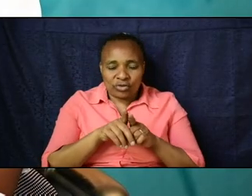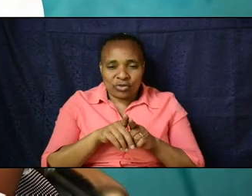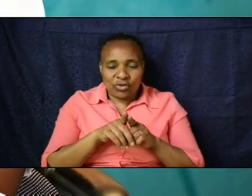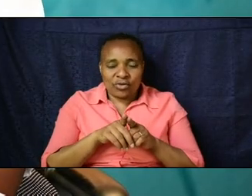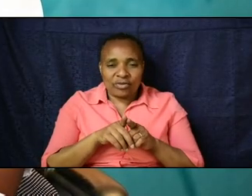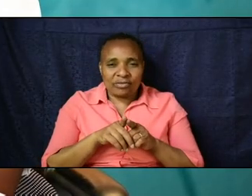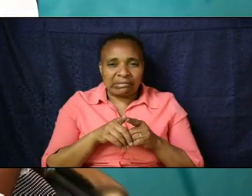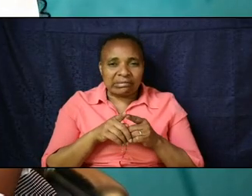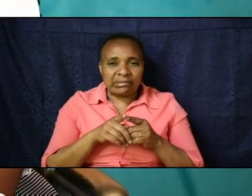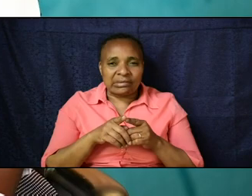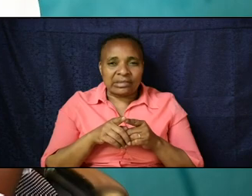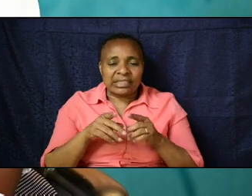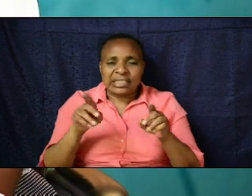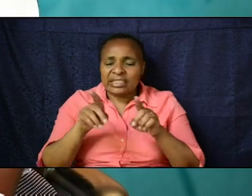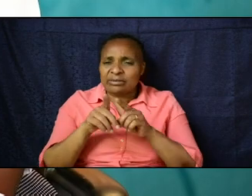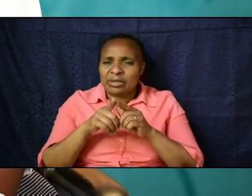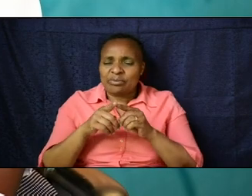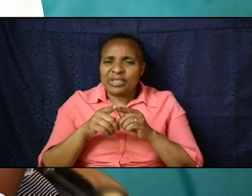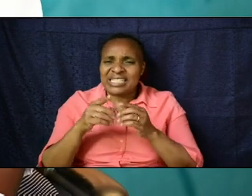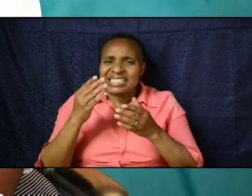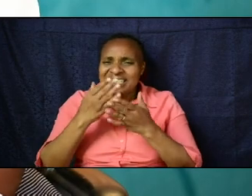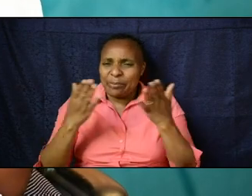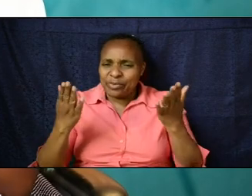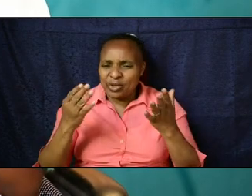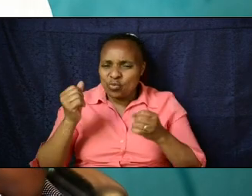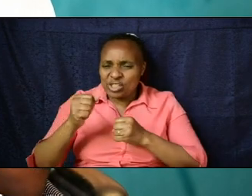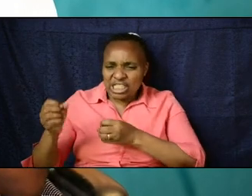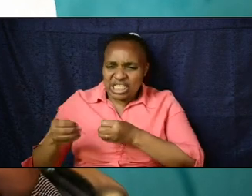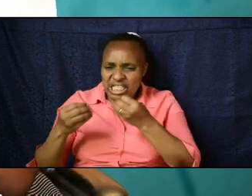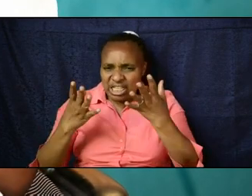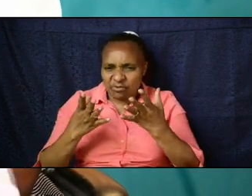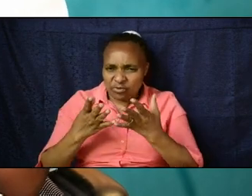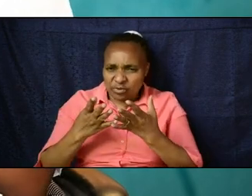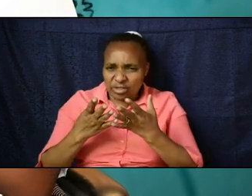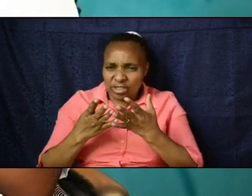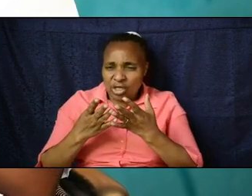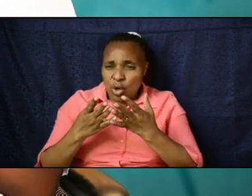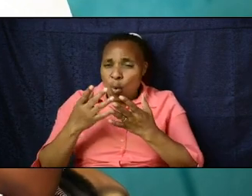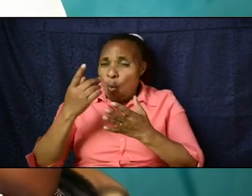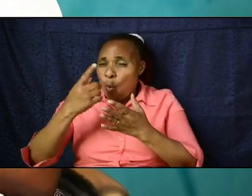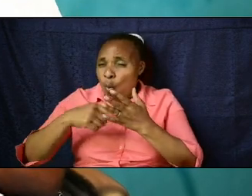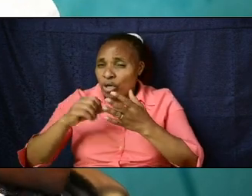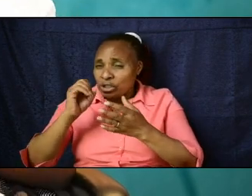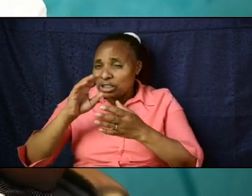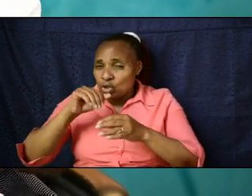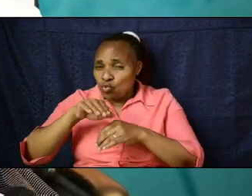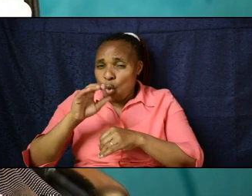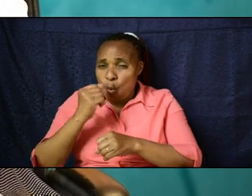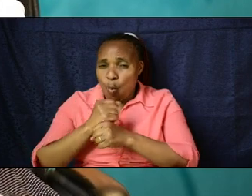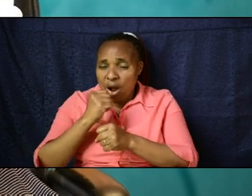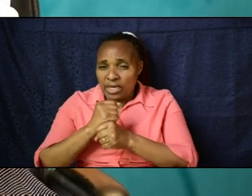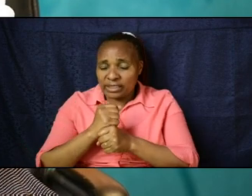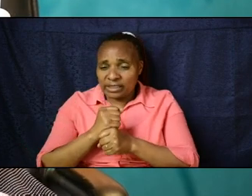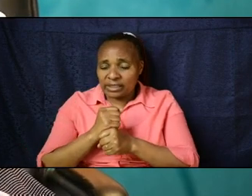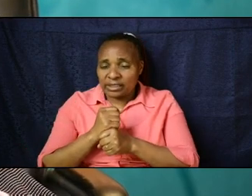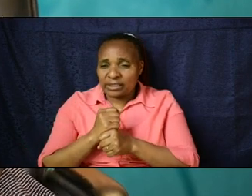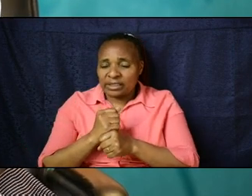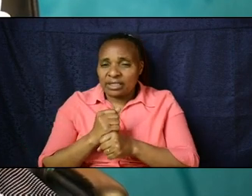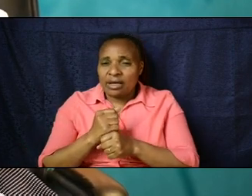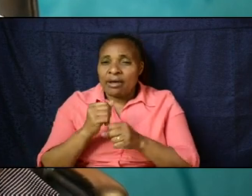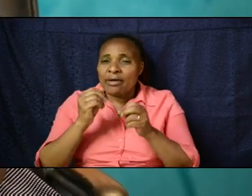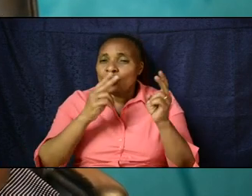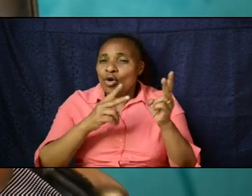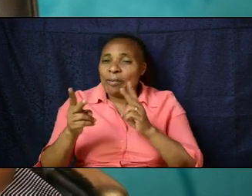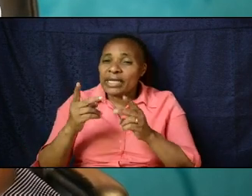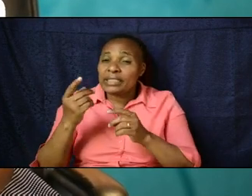it's like an allegory of our works. In order to explain, I'm going to have to go to the flashlight section, which, as